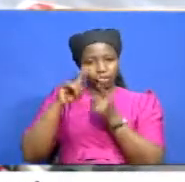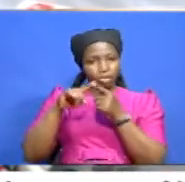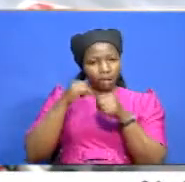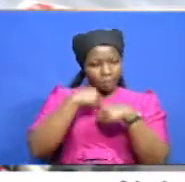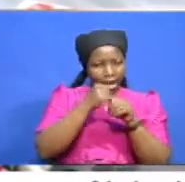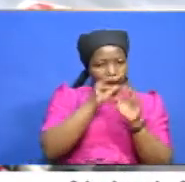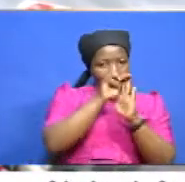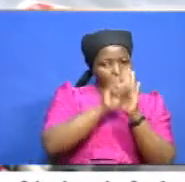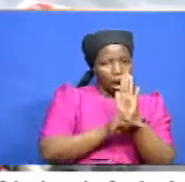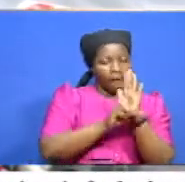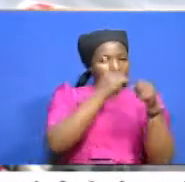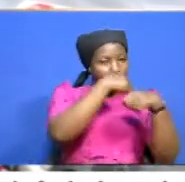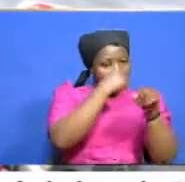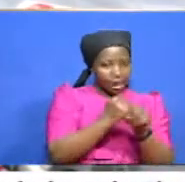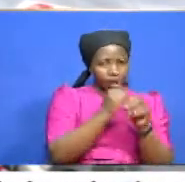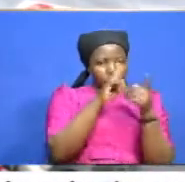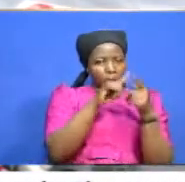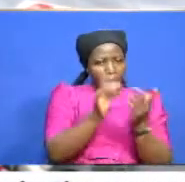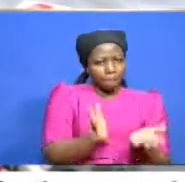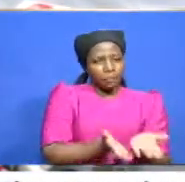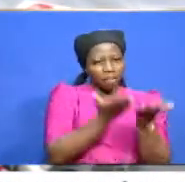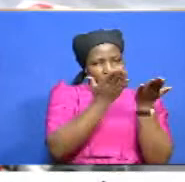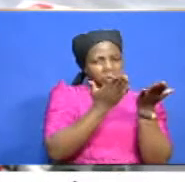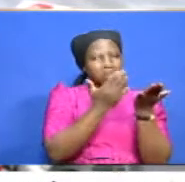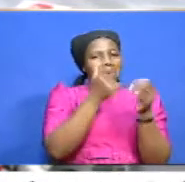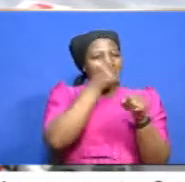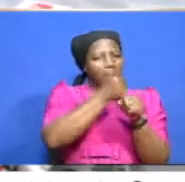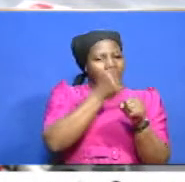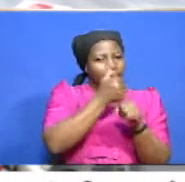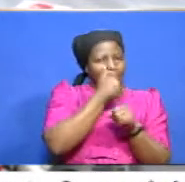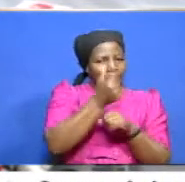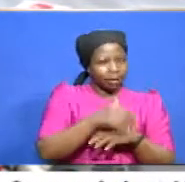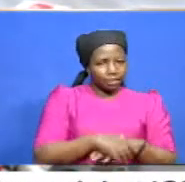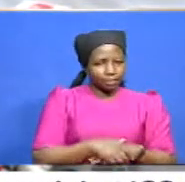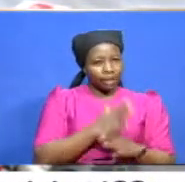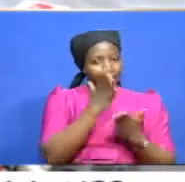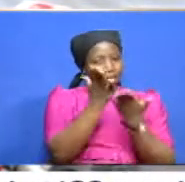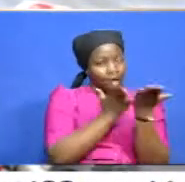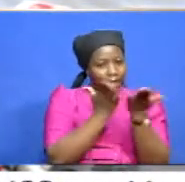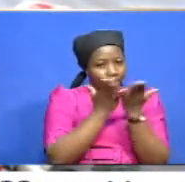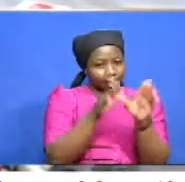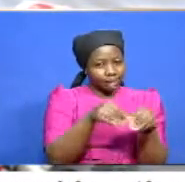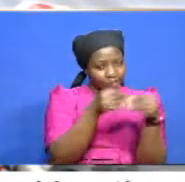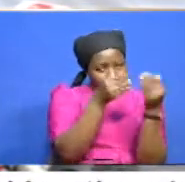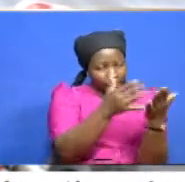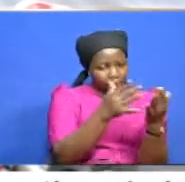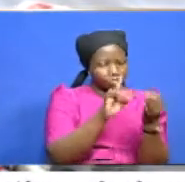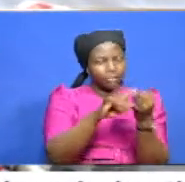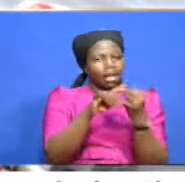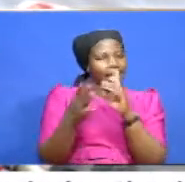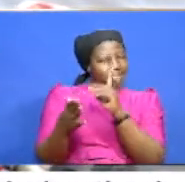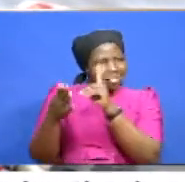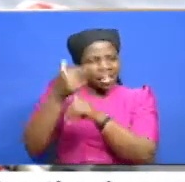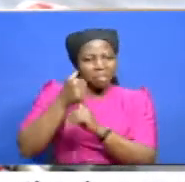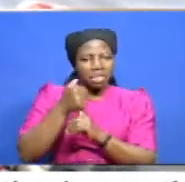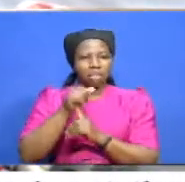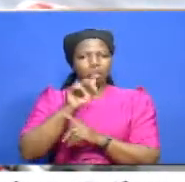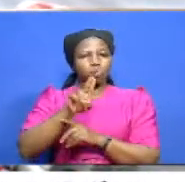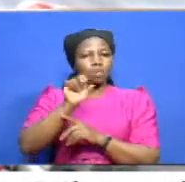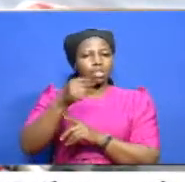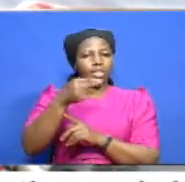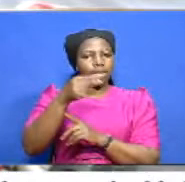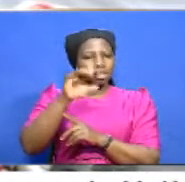designed to improve efficiency, service delivery, realization of the universal health